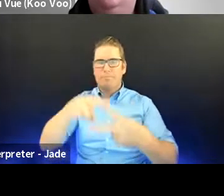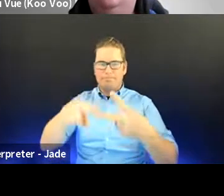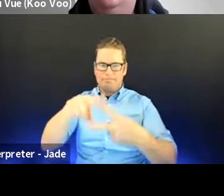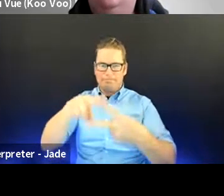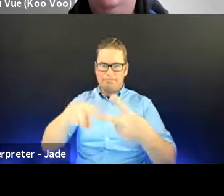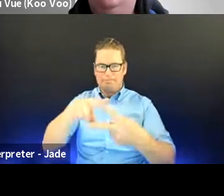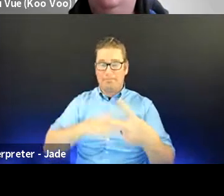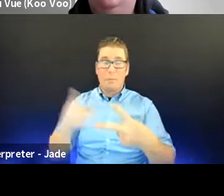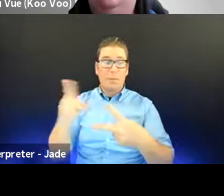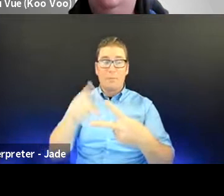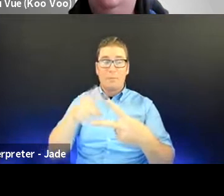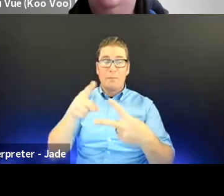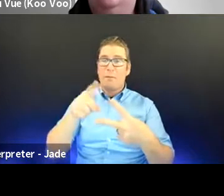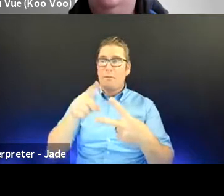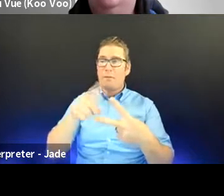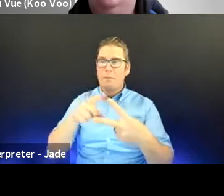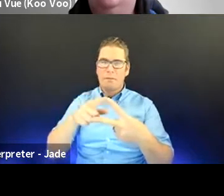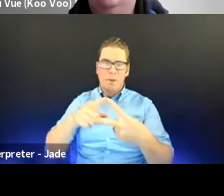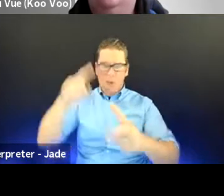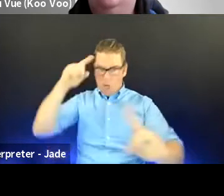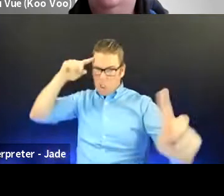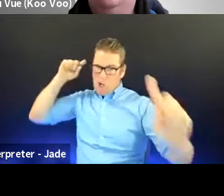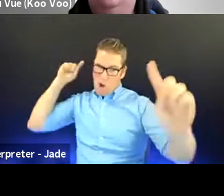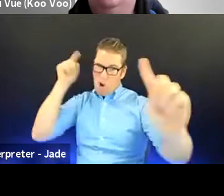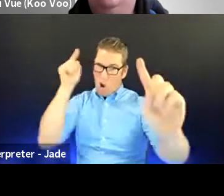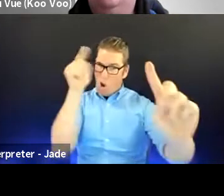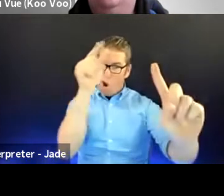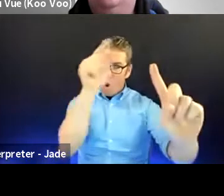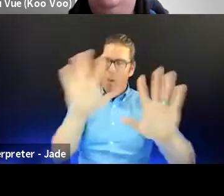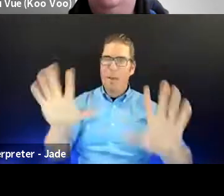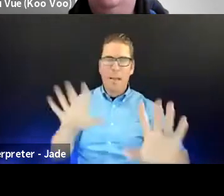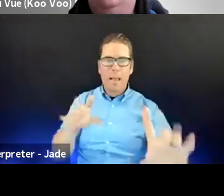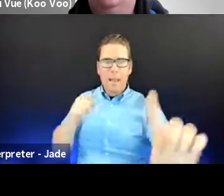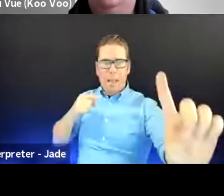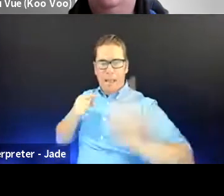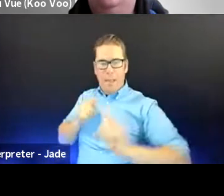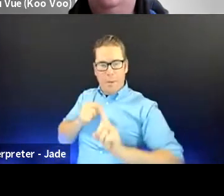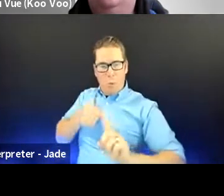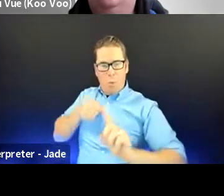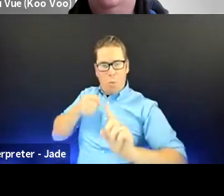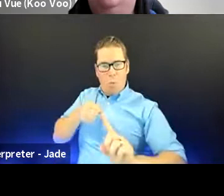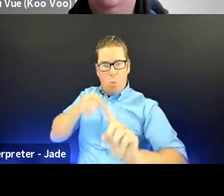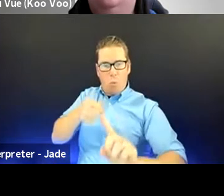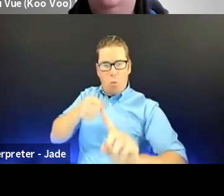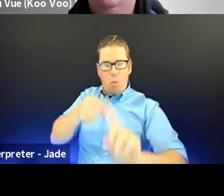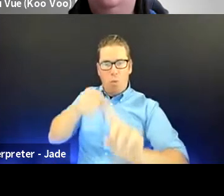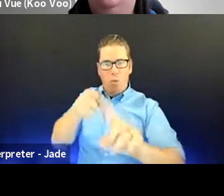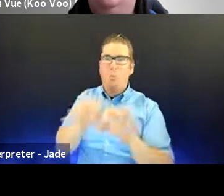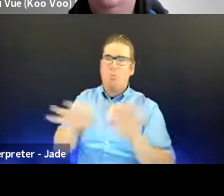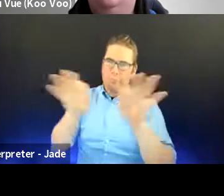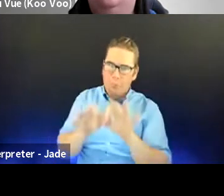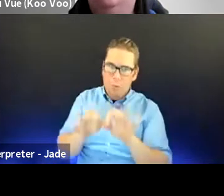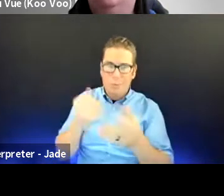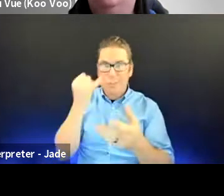I believe in taking small steps. You know, whether you try something, you go somewhere, go out of the city or out of the state